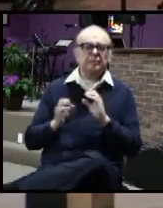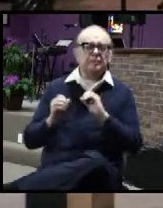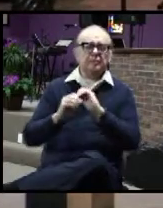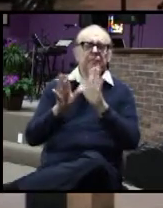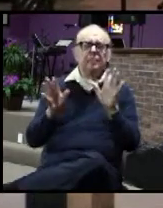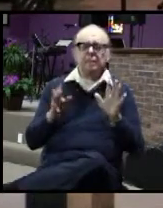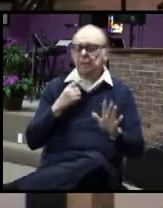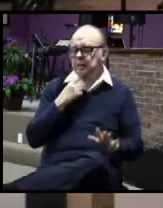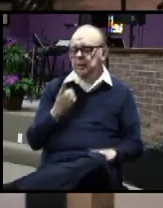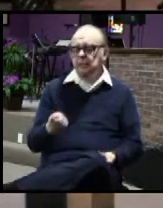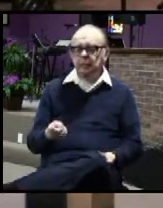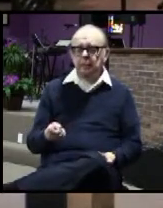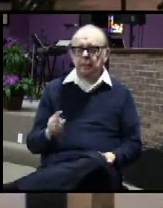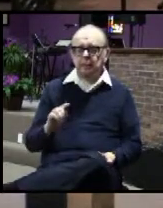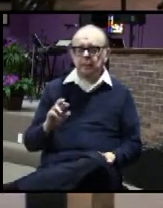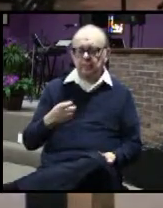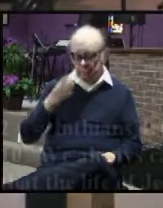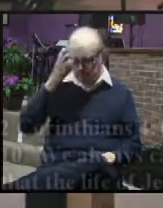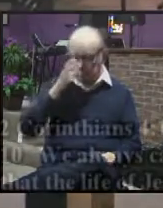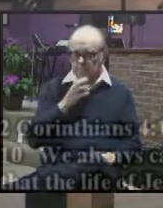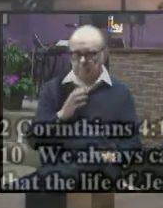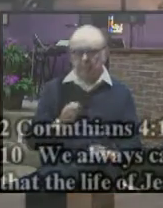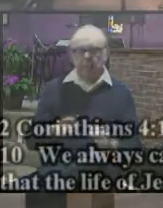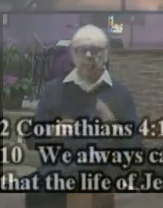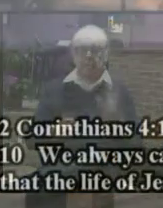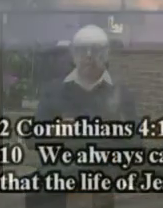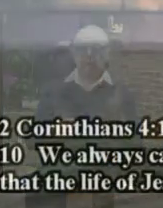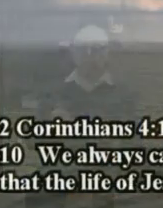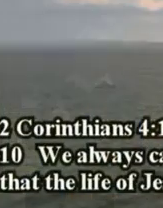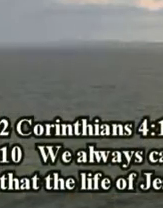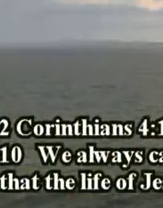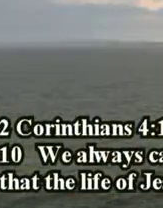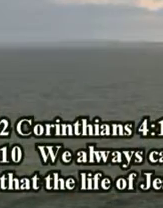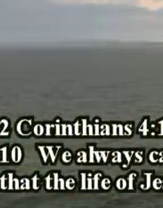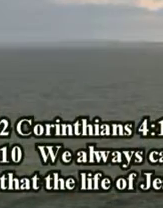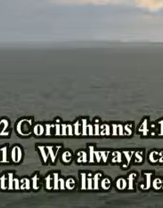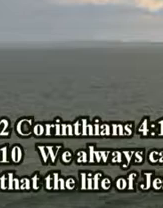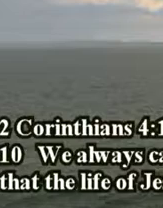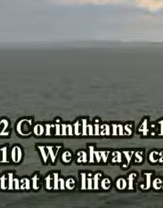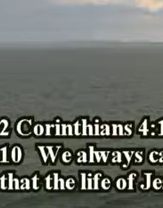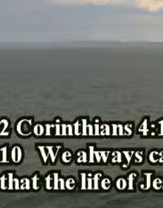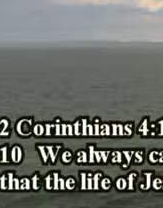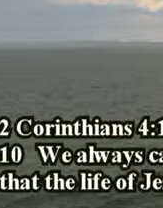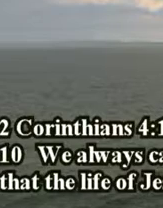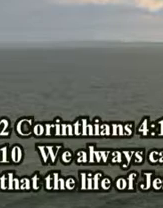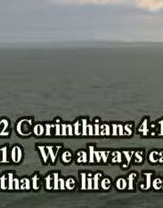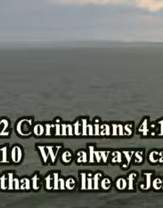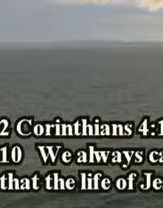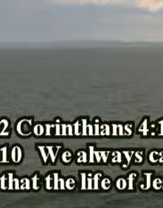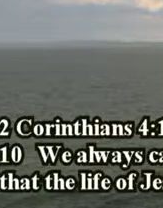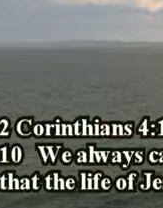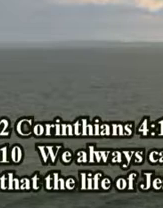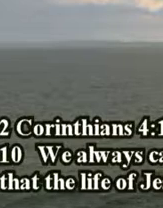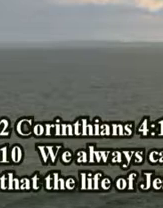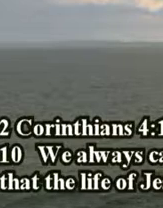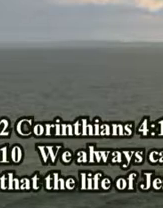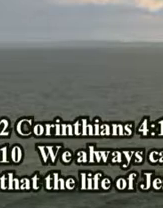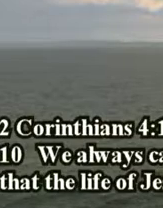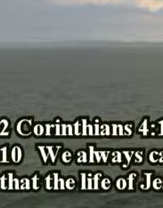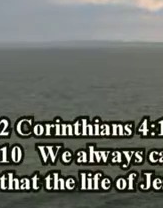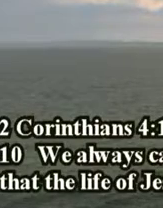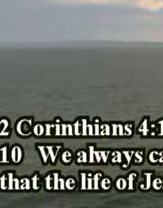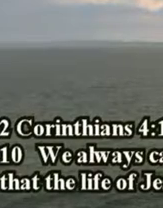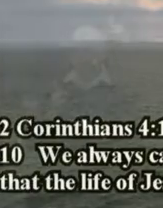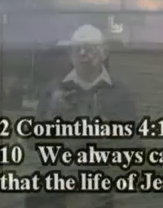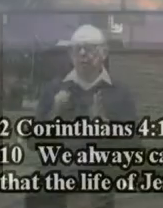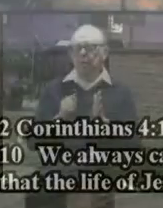He says this in 2 Corinthians 4:10. He says, we always carry around in our body the death of Jesus, so that the life of Jesus may also be